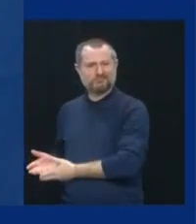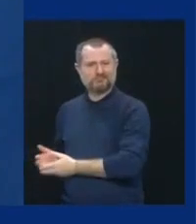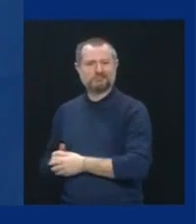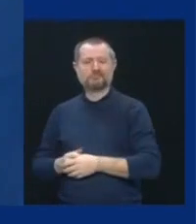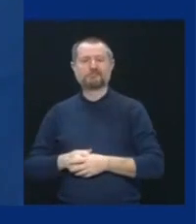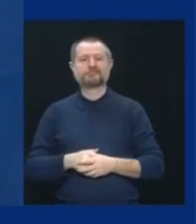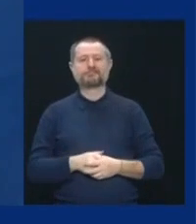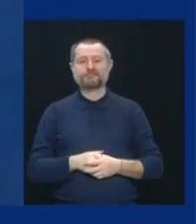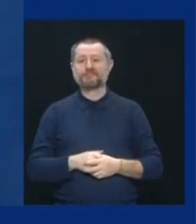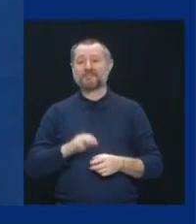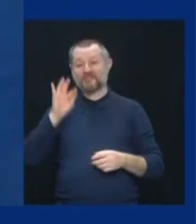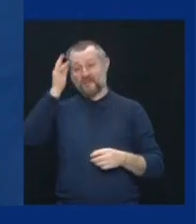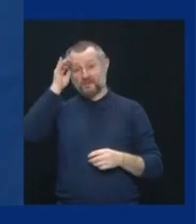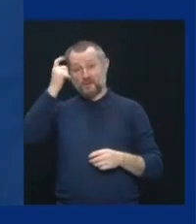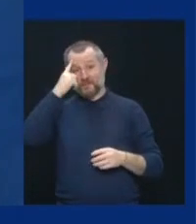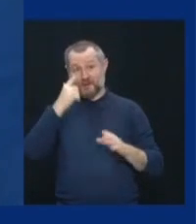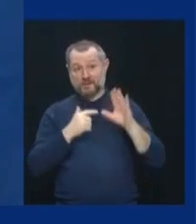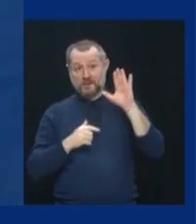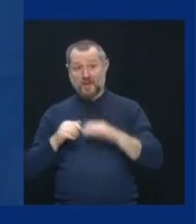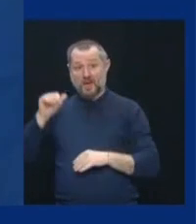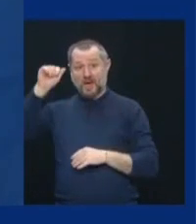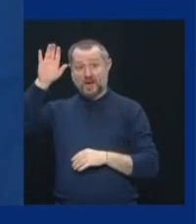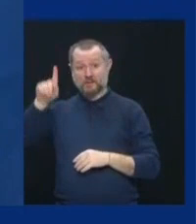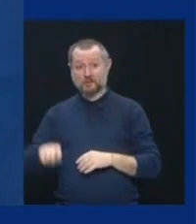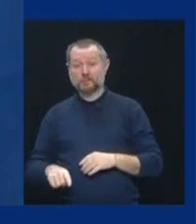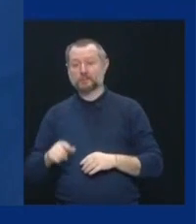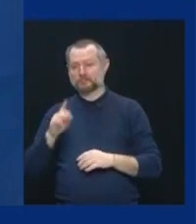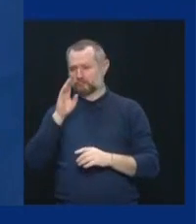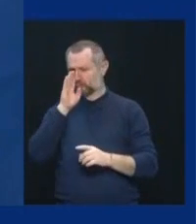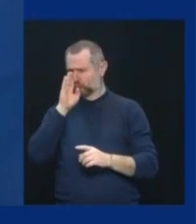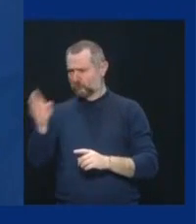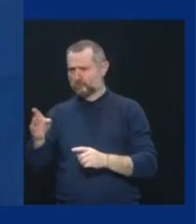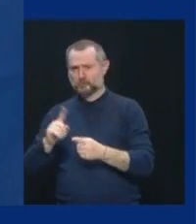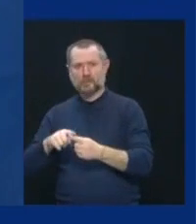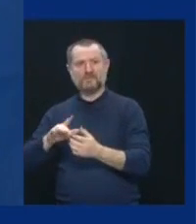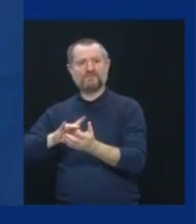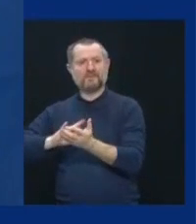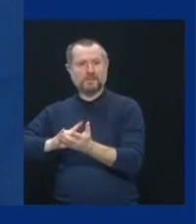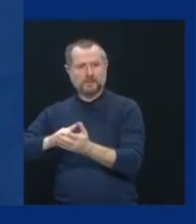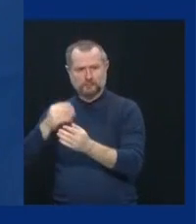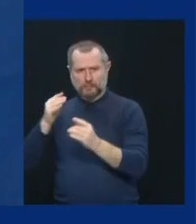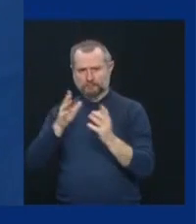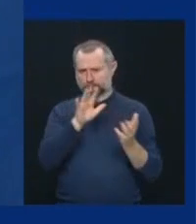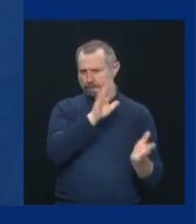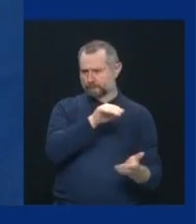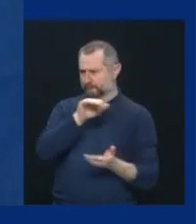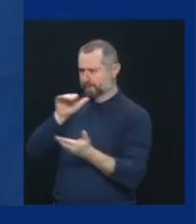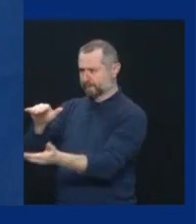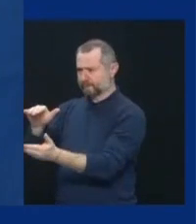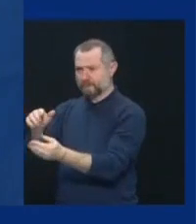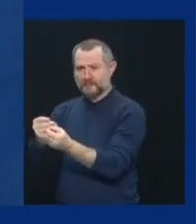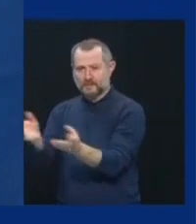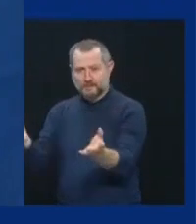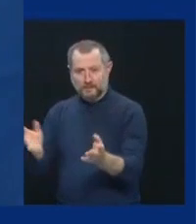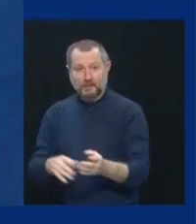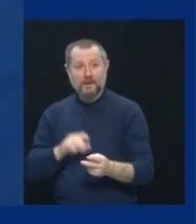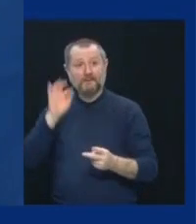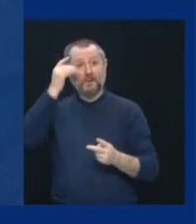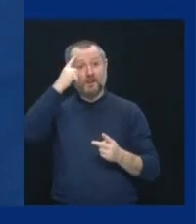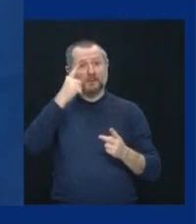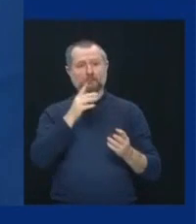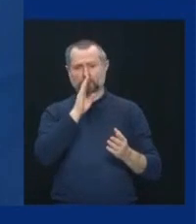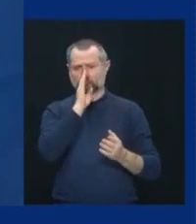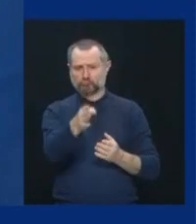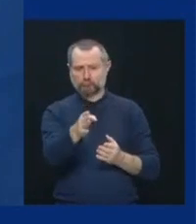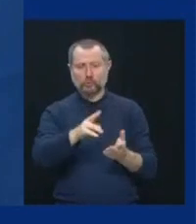Federal governments give directly to pharmacies, an allocation that goes directly to pharmacies. Federal government